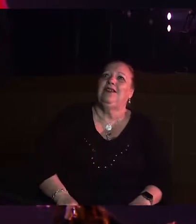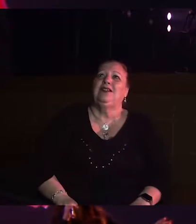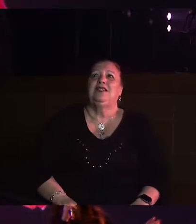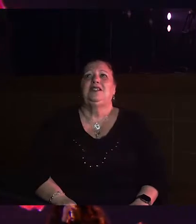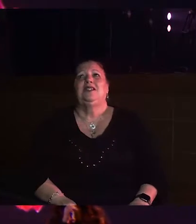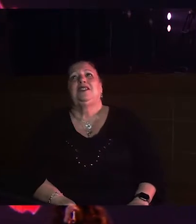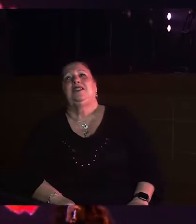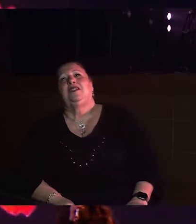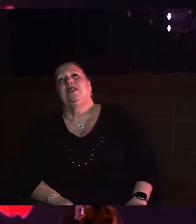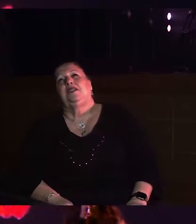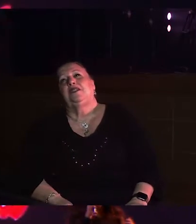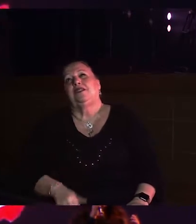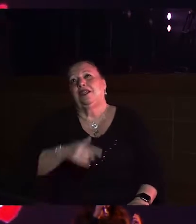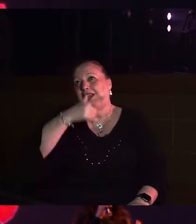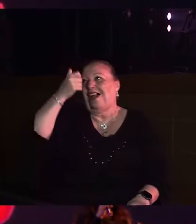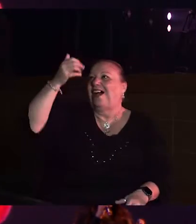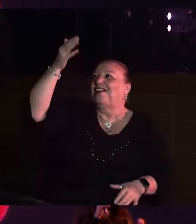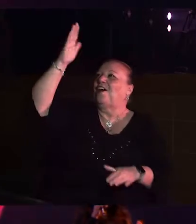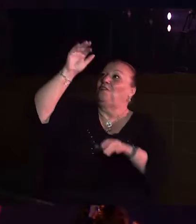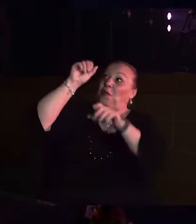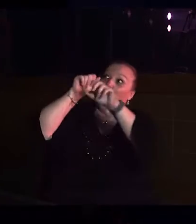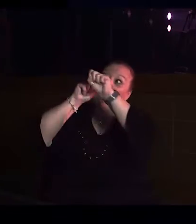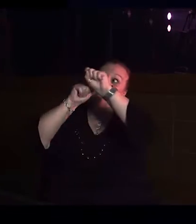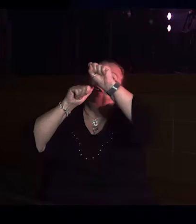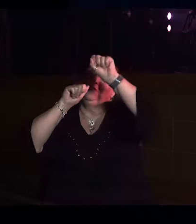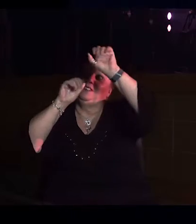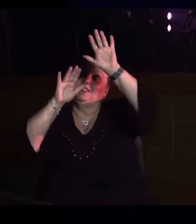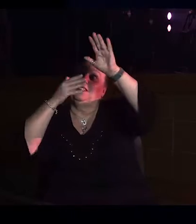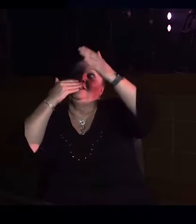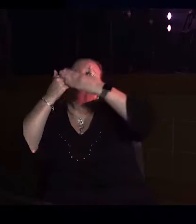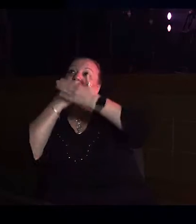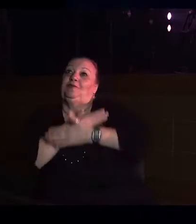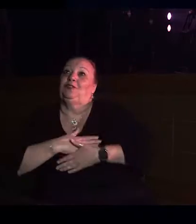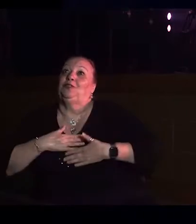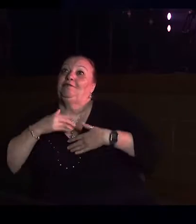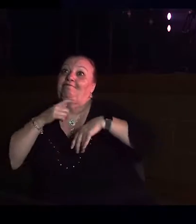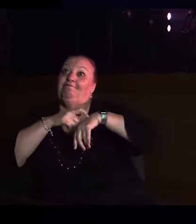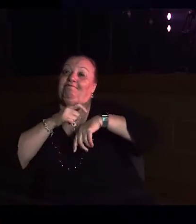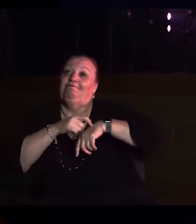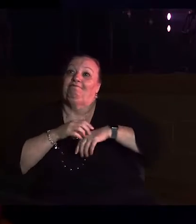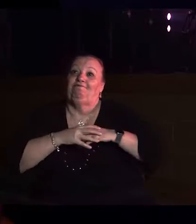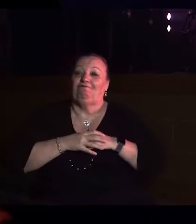friend. 'Cause the God of the mountain